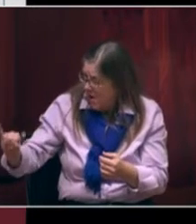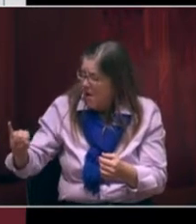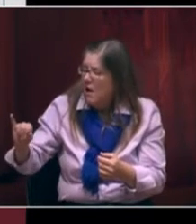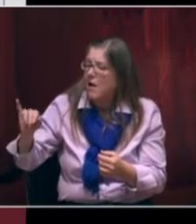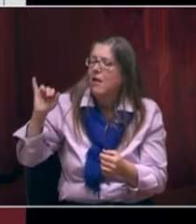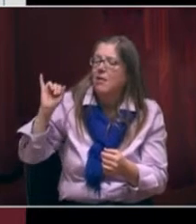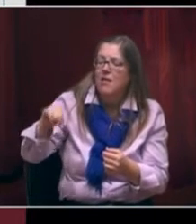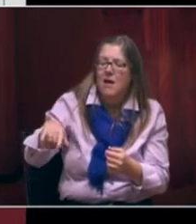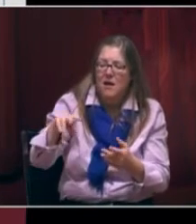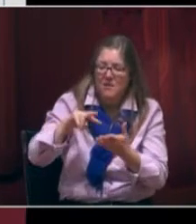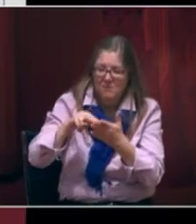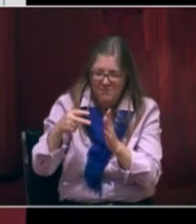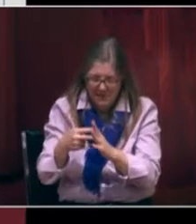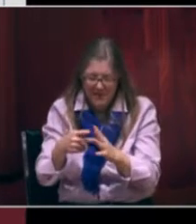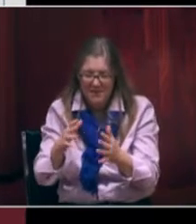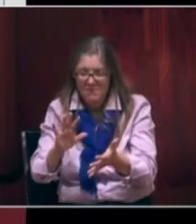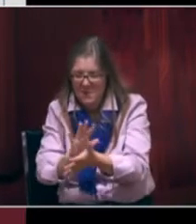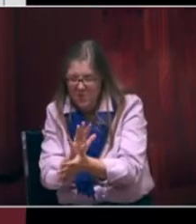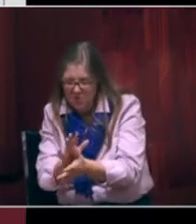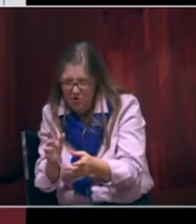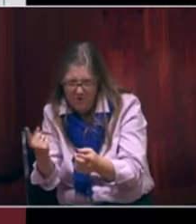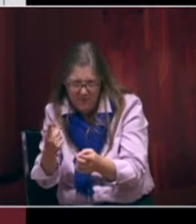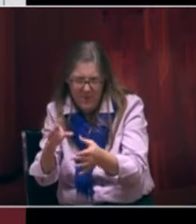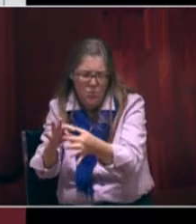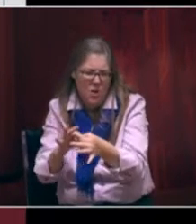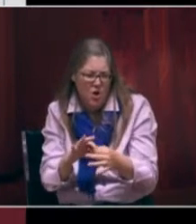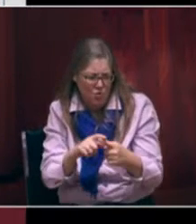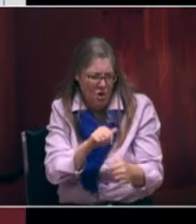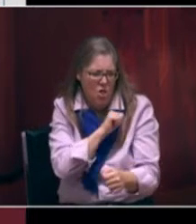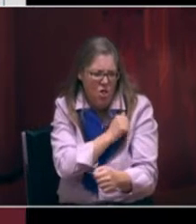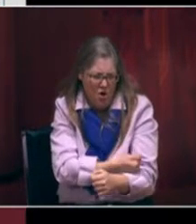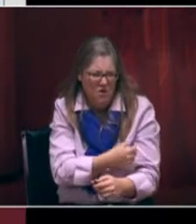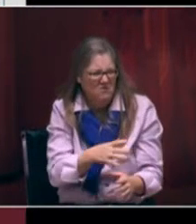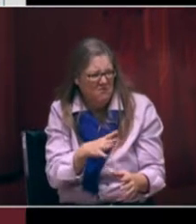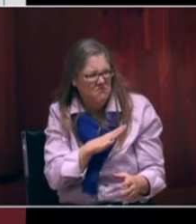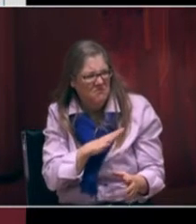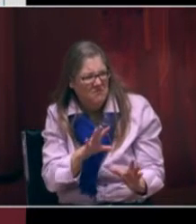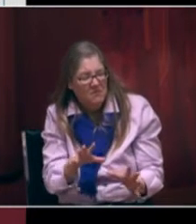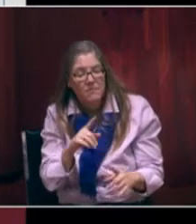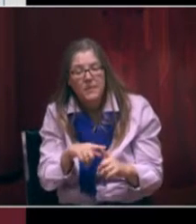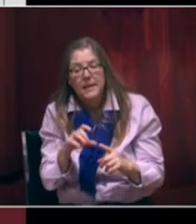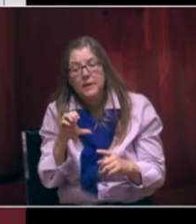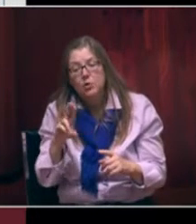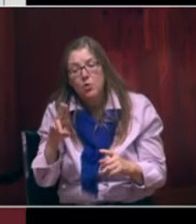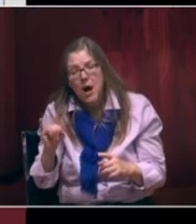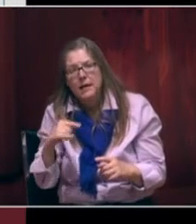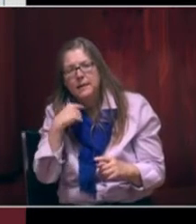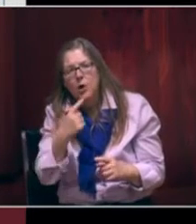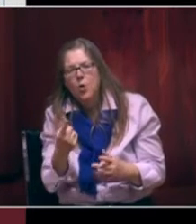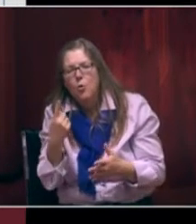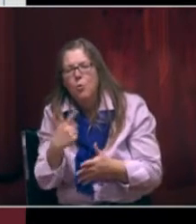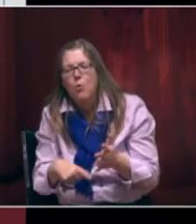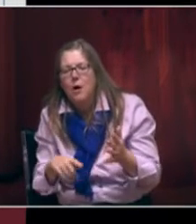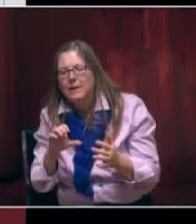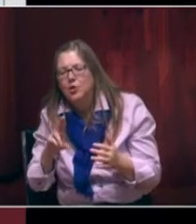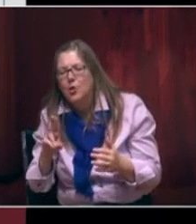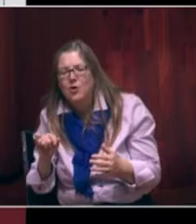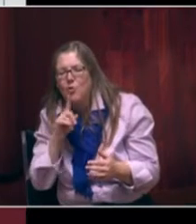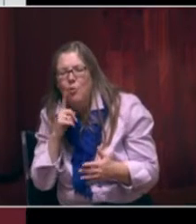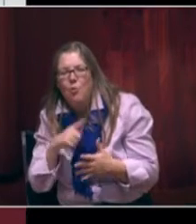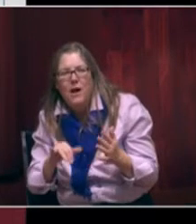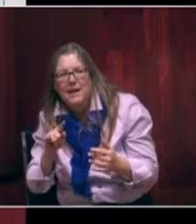be linked to one of these authorities, right? That doesn't mean anything to anybody. But the CUI registry actually tells you what CUI is. It really comes down